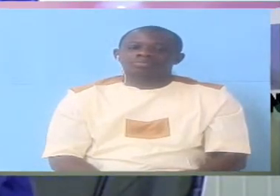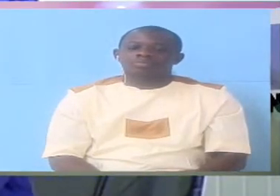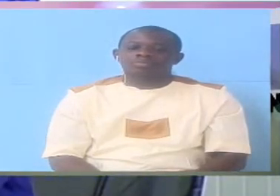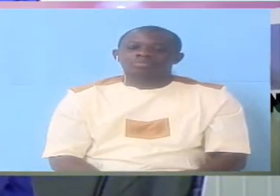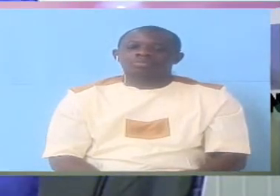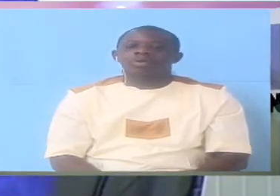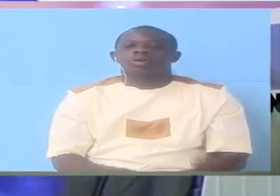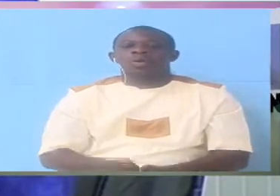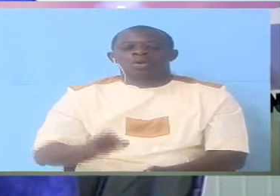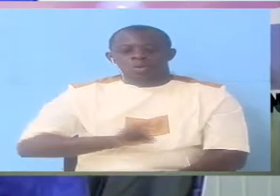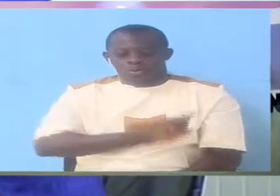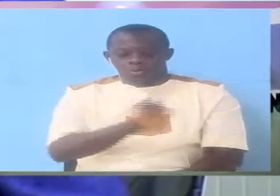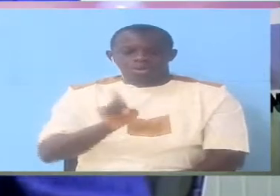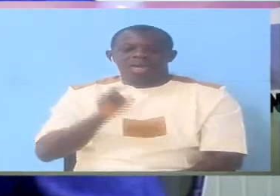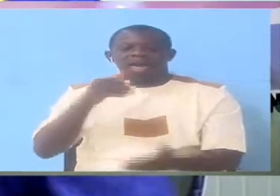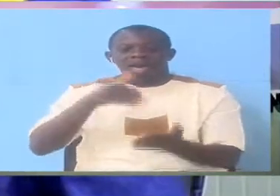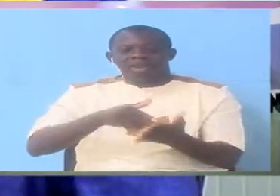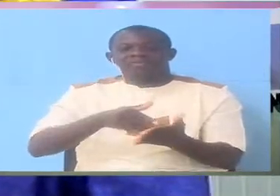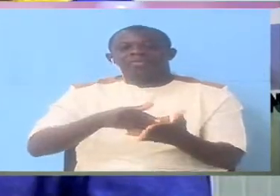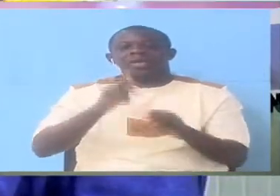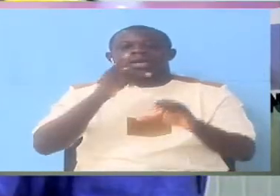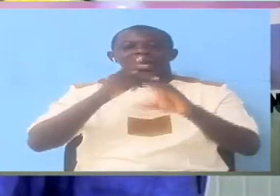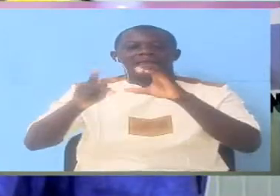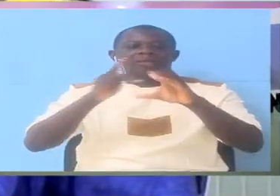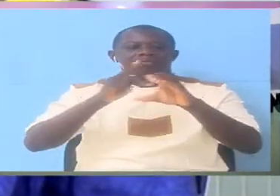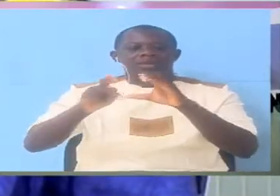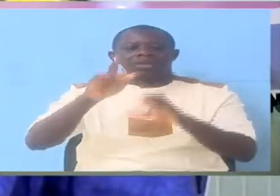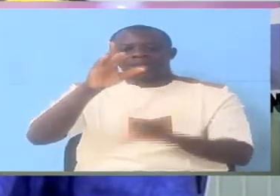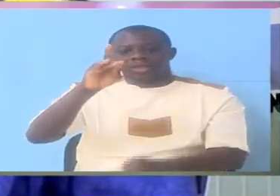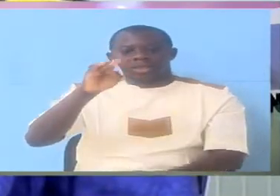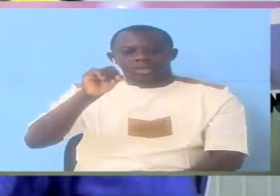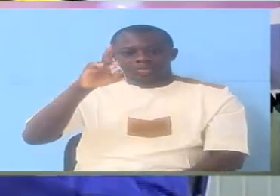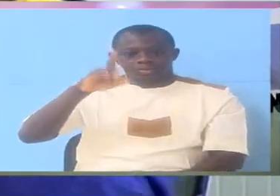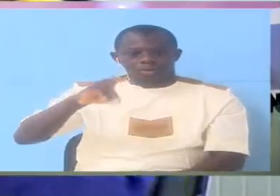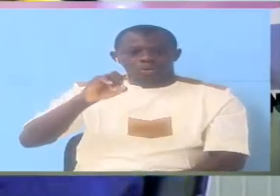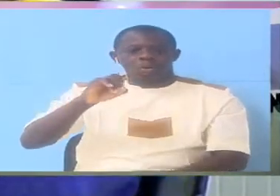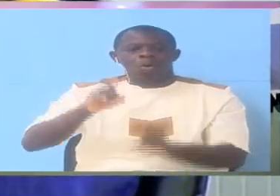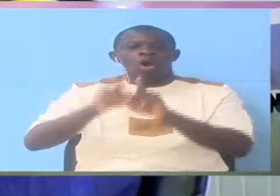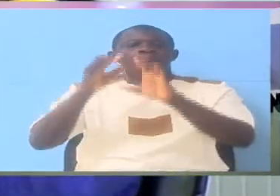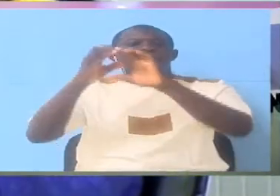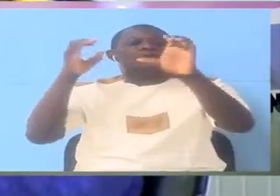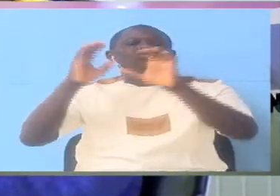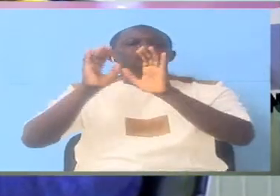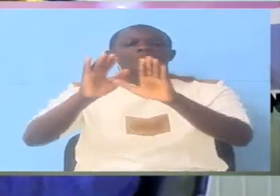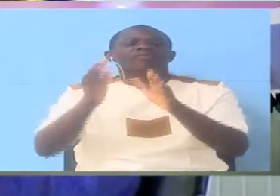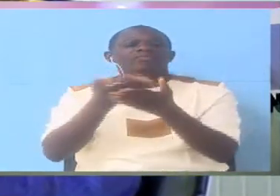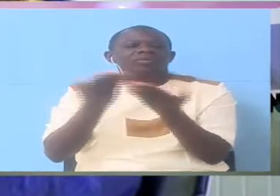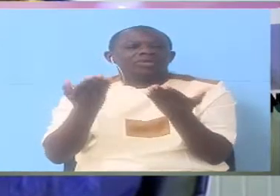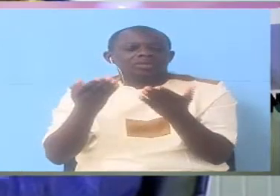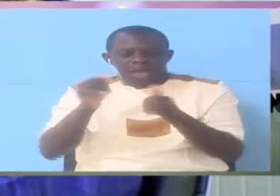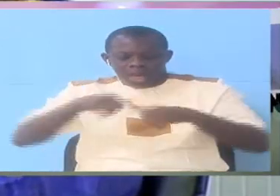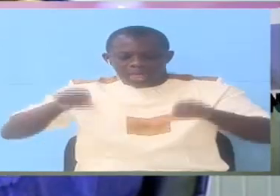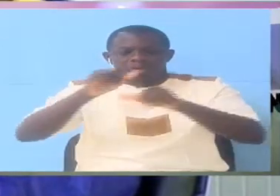Around 4:30. When we arrived at the Kanifin depot, it was already 4:30.